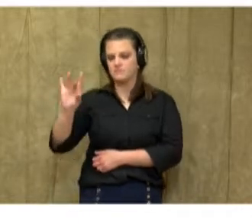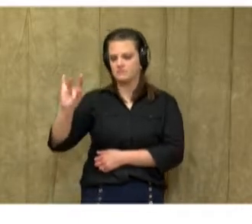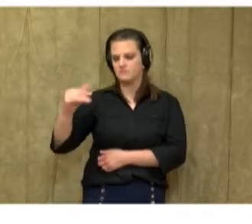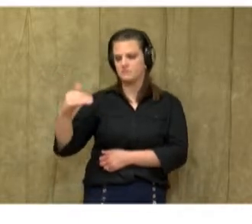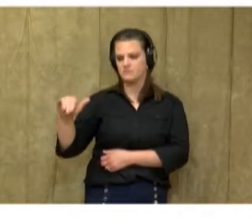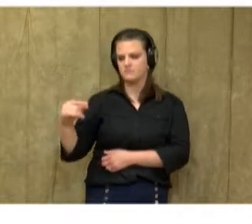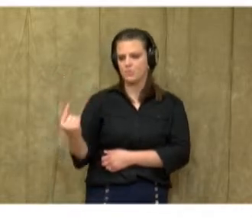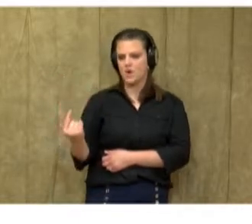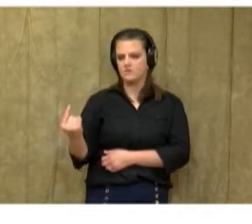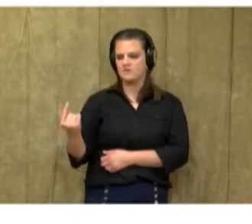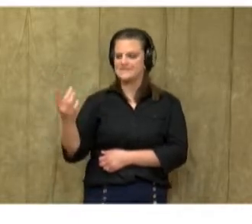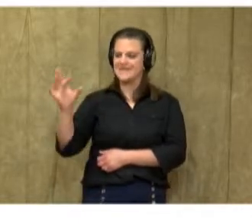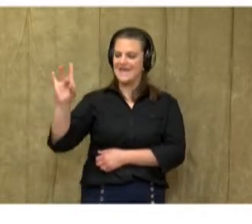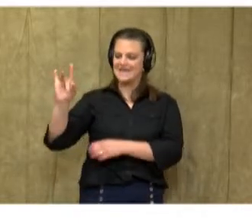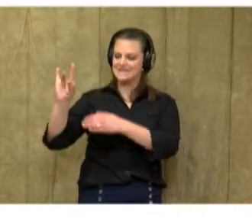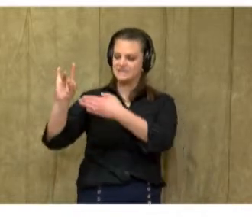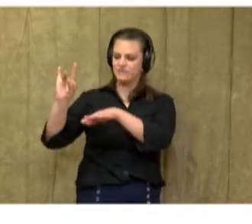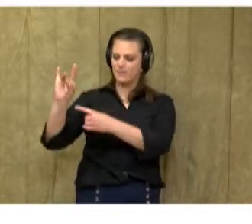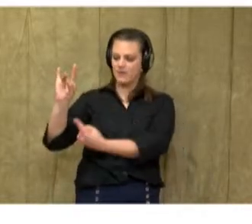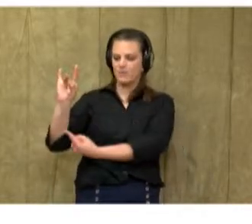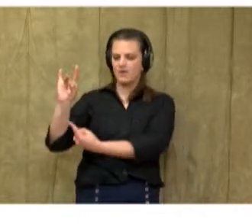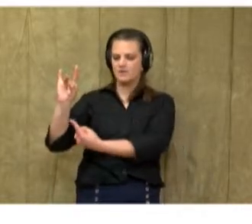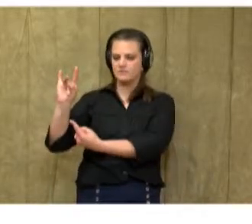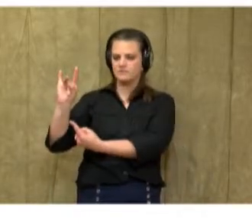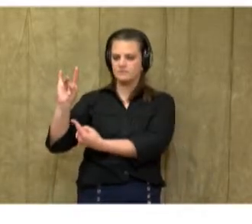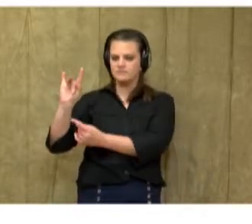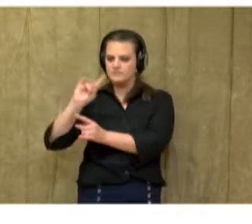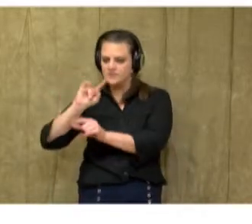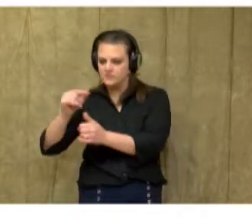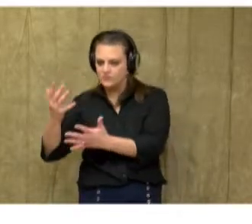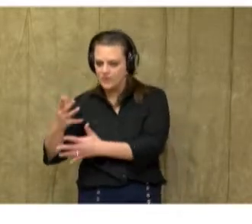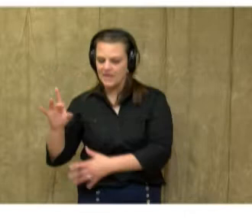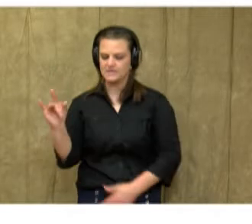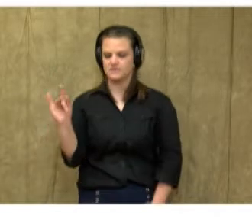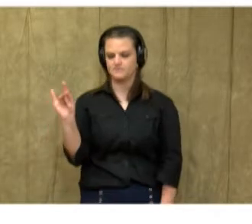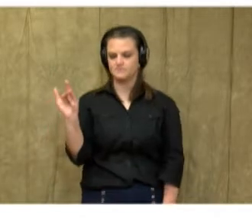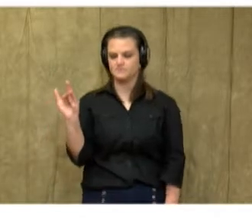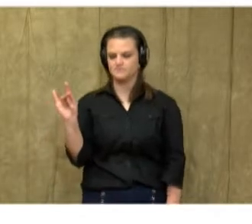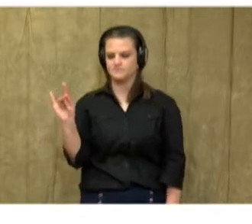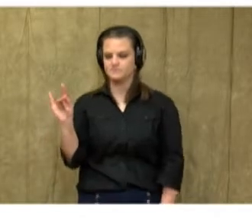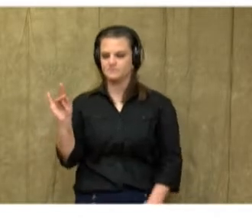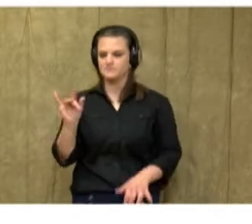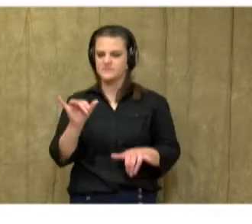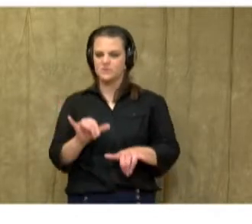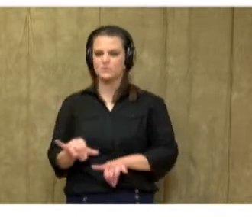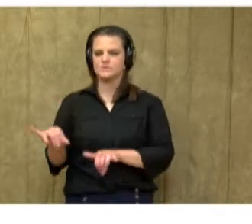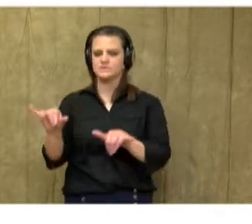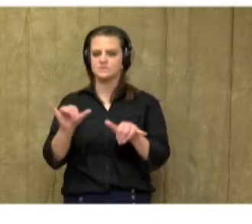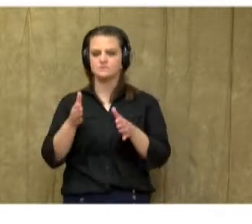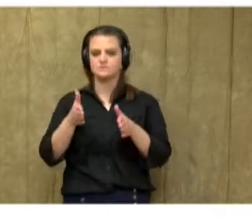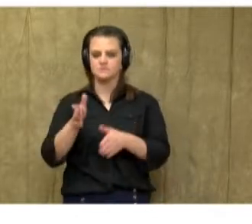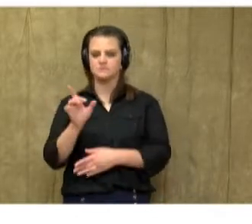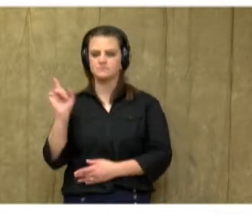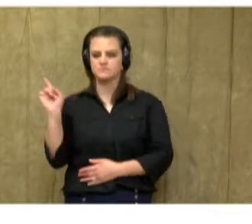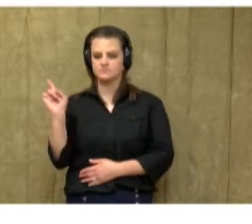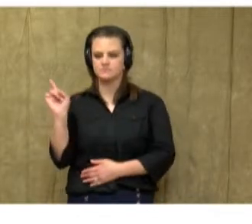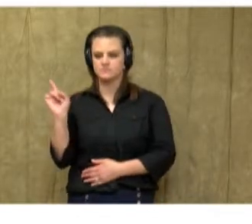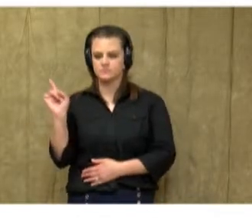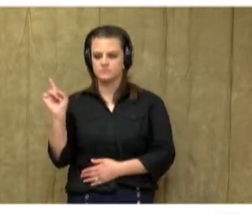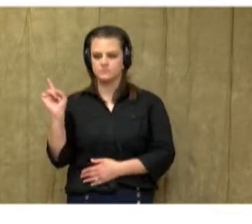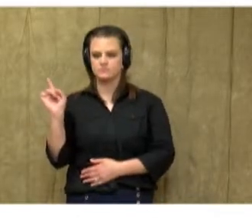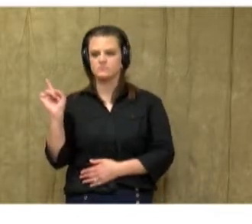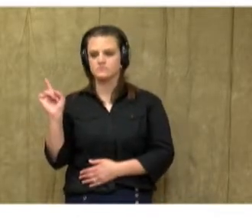18 divided by 1 is 18. And when you do your standard